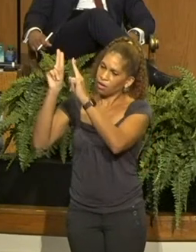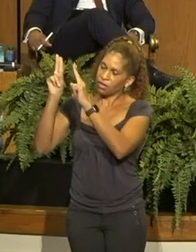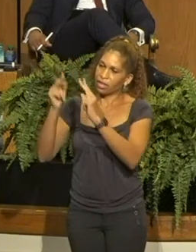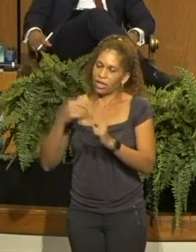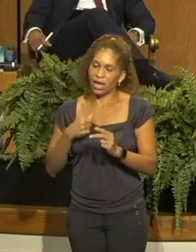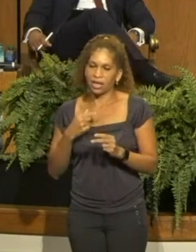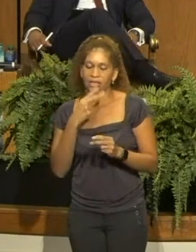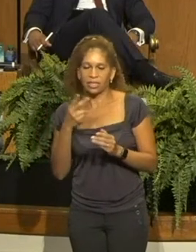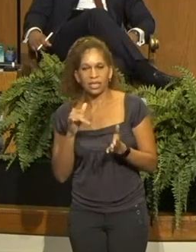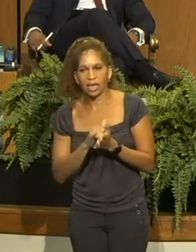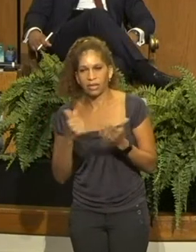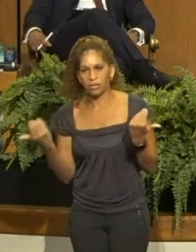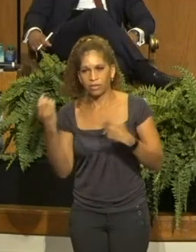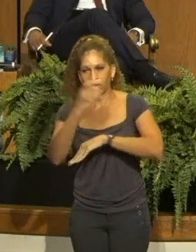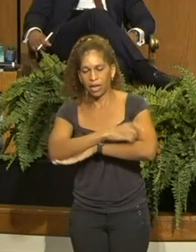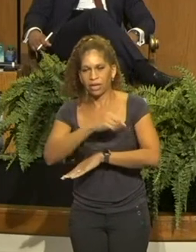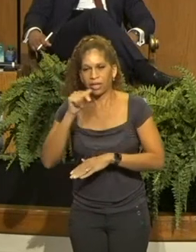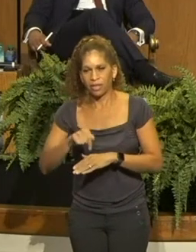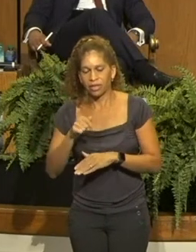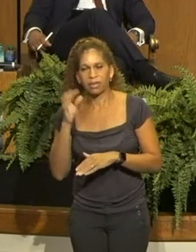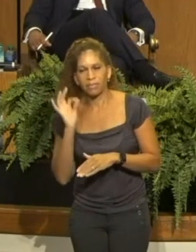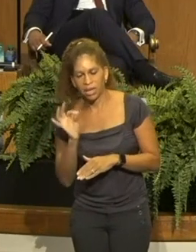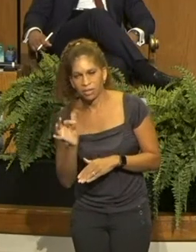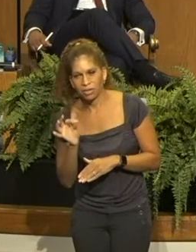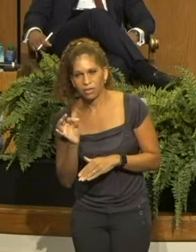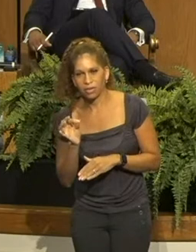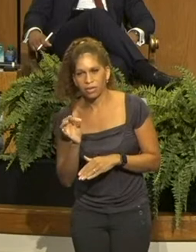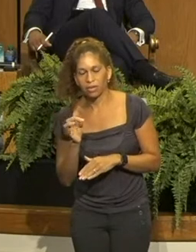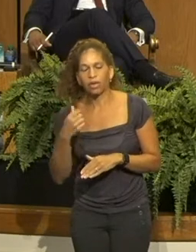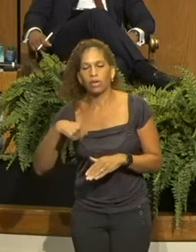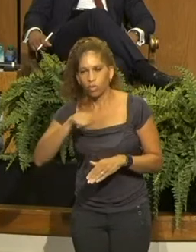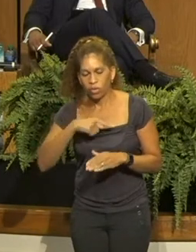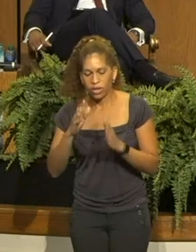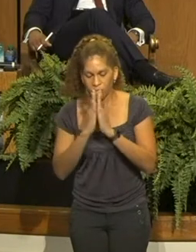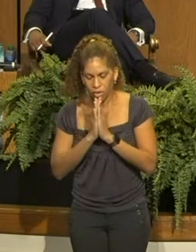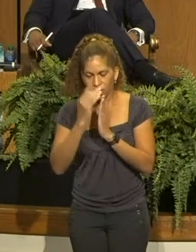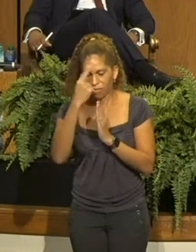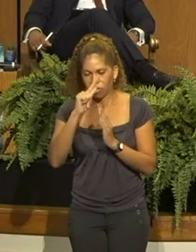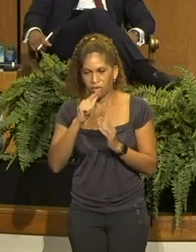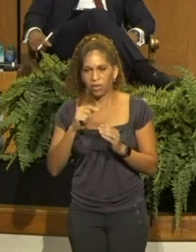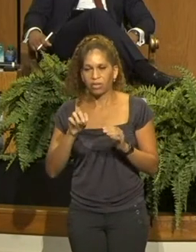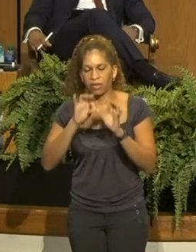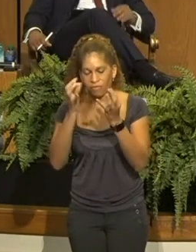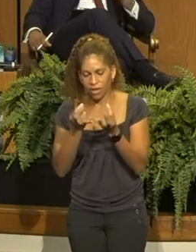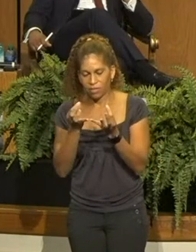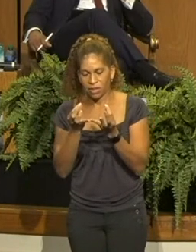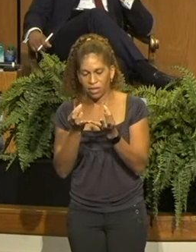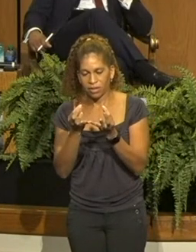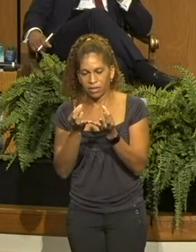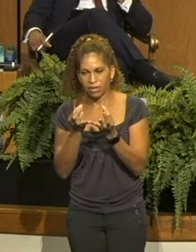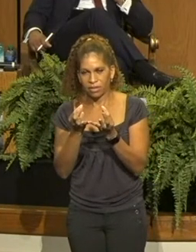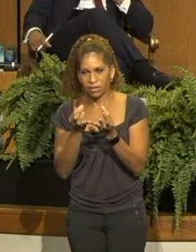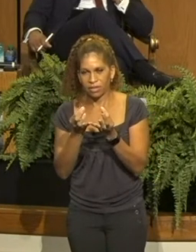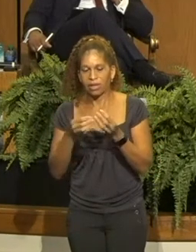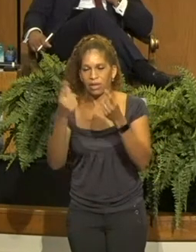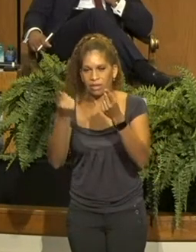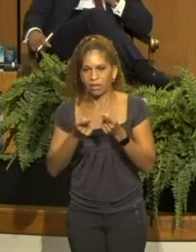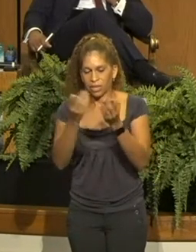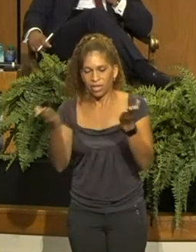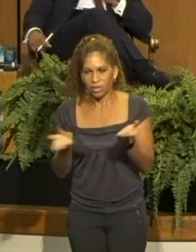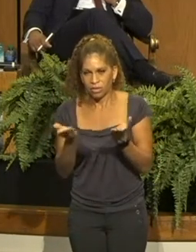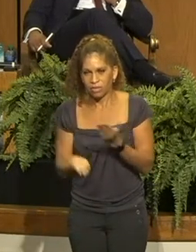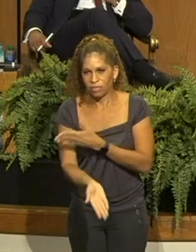that today in this pastor. And we pray for the family. Now, I come here this